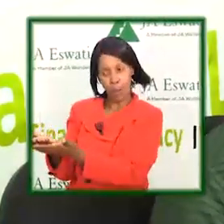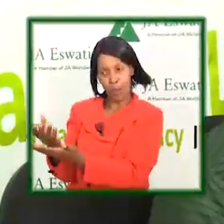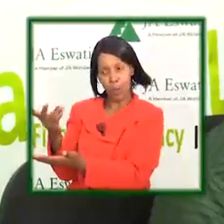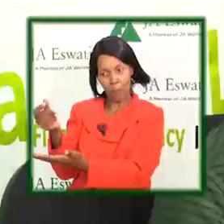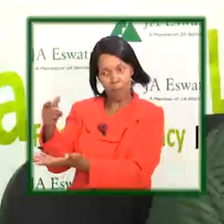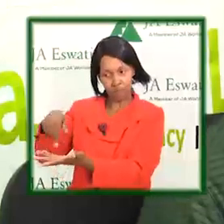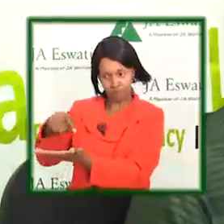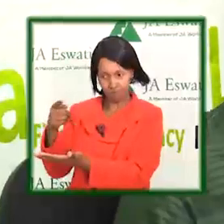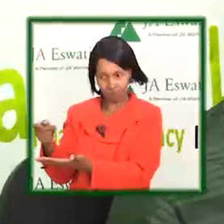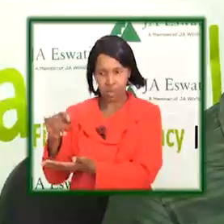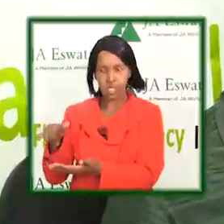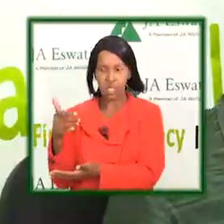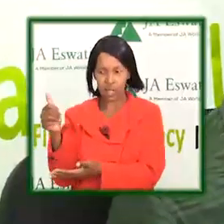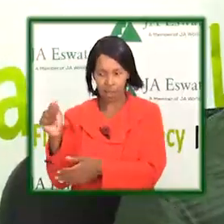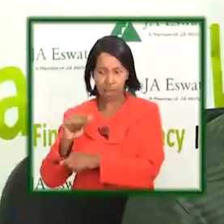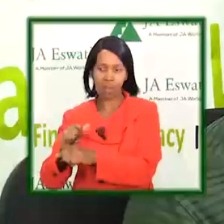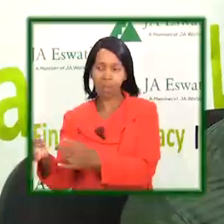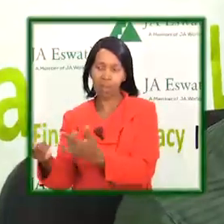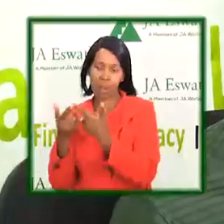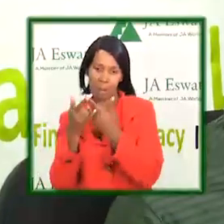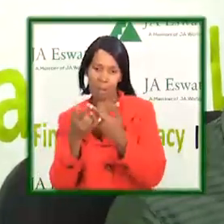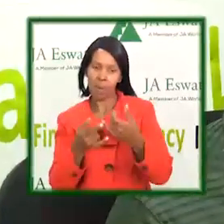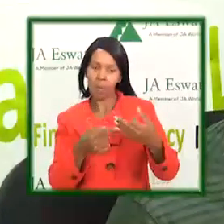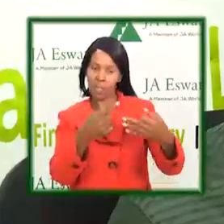Junior Achievement. Those are the 3 sources of